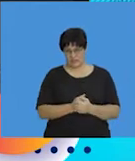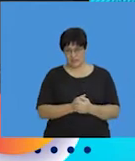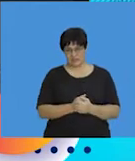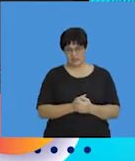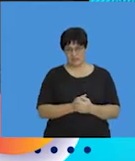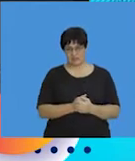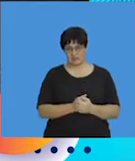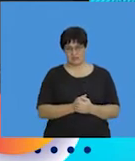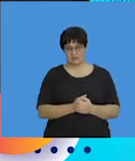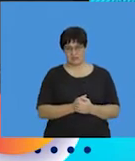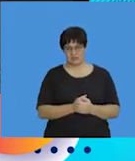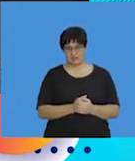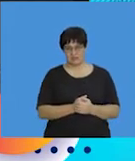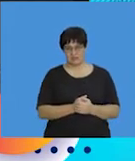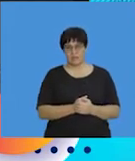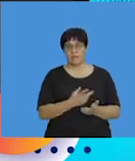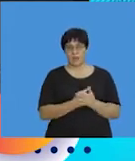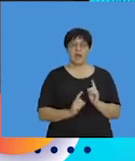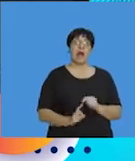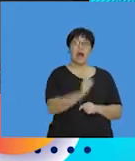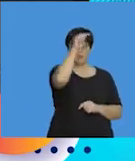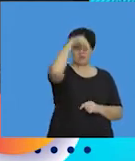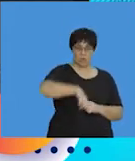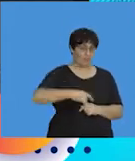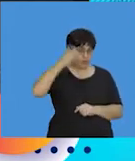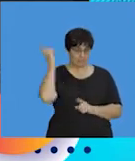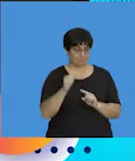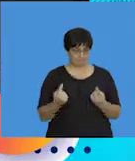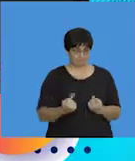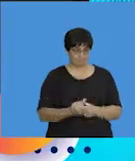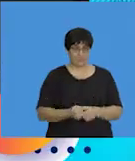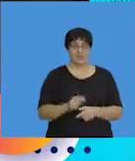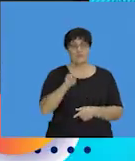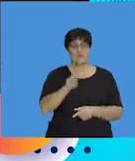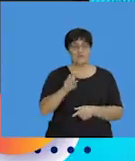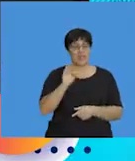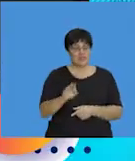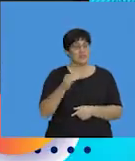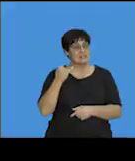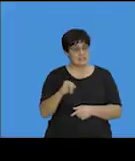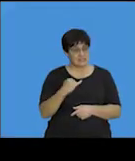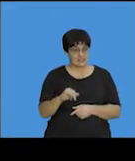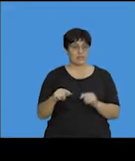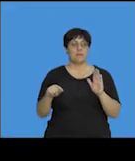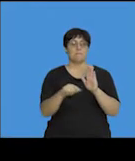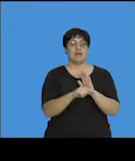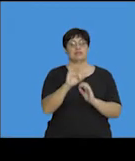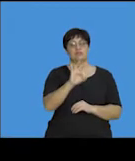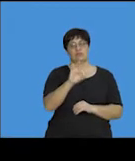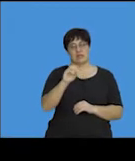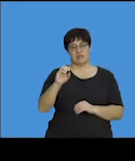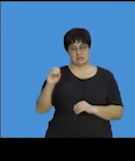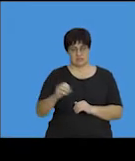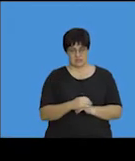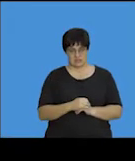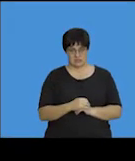that. We still can't forget about our directions. VF is still